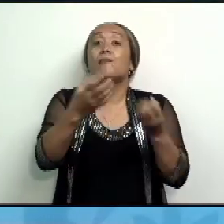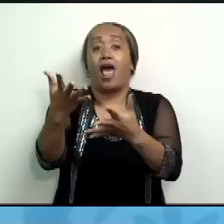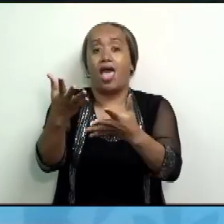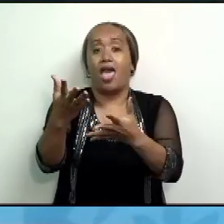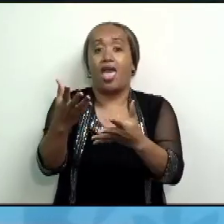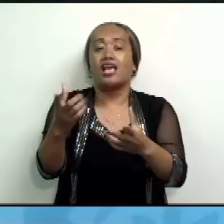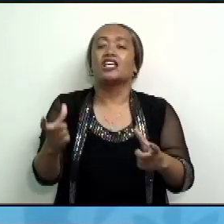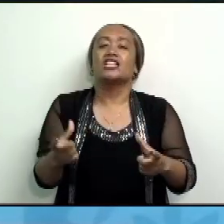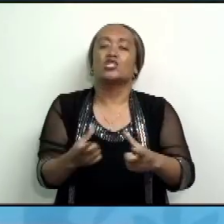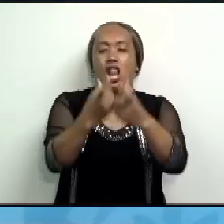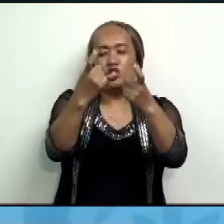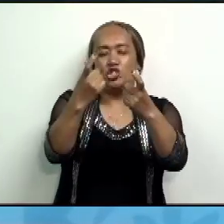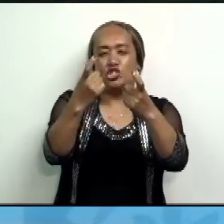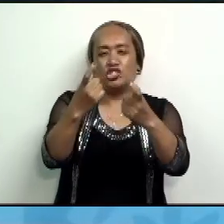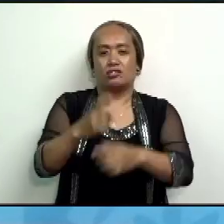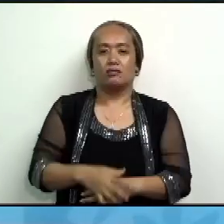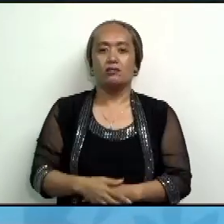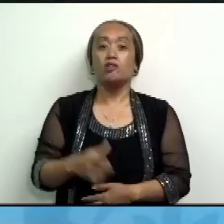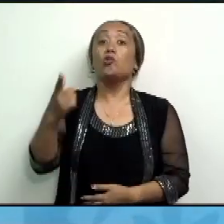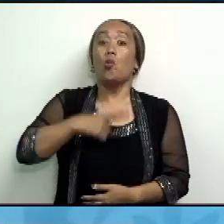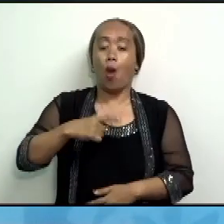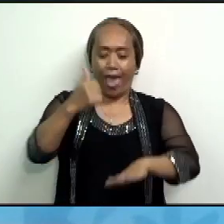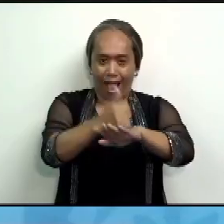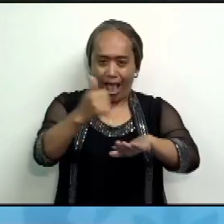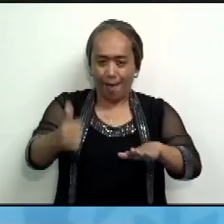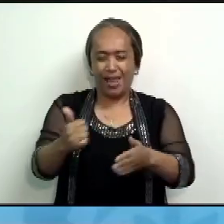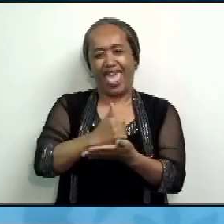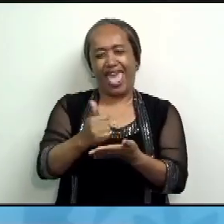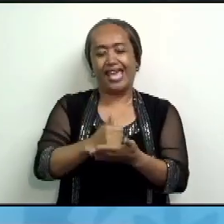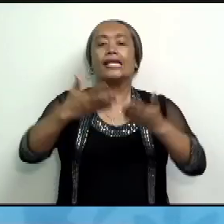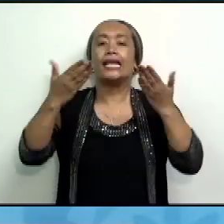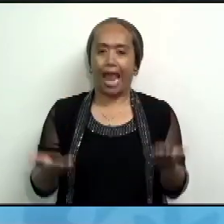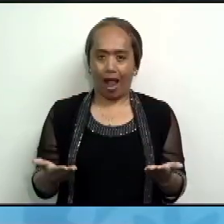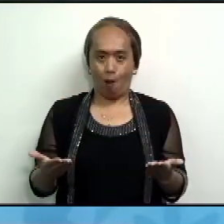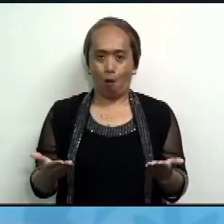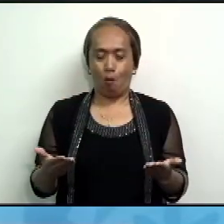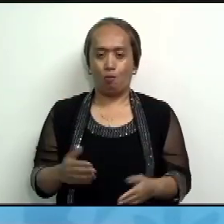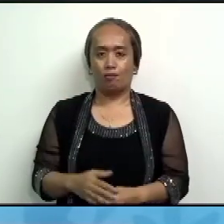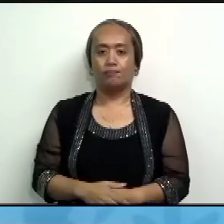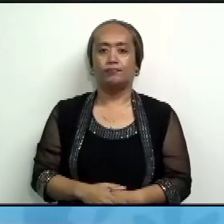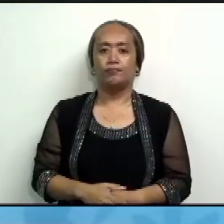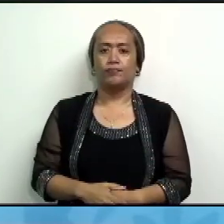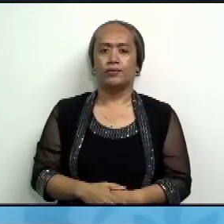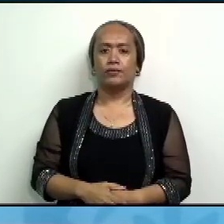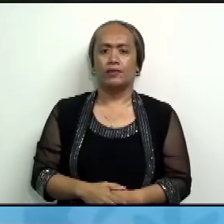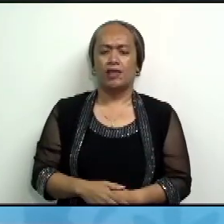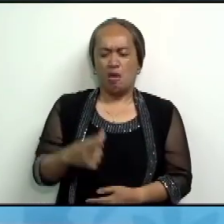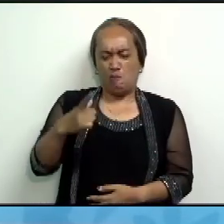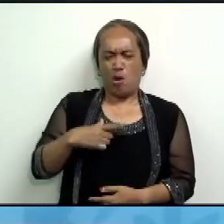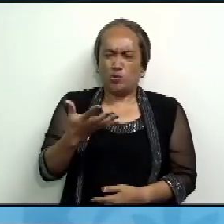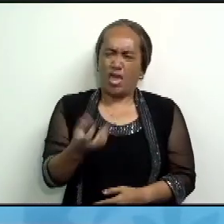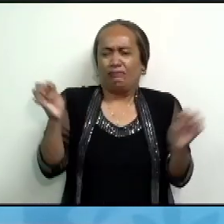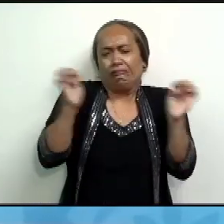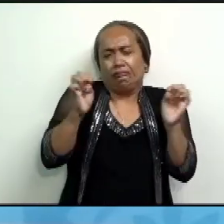challenges. This is why government is acting now. Not because we are in a